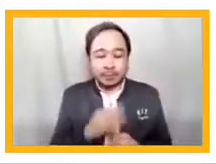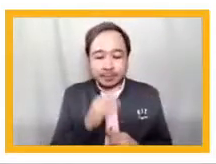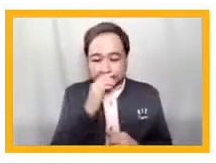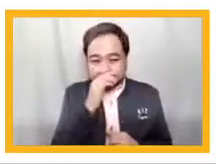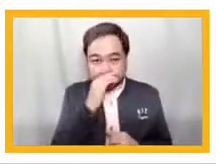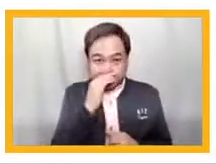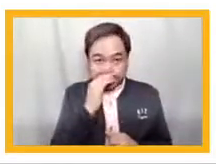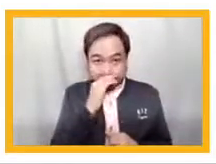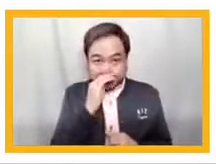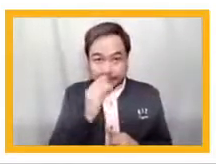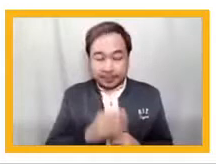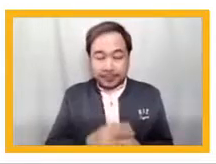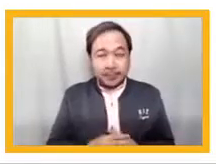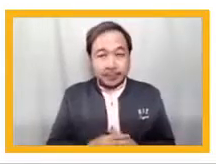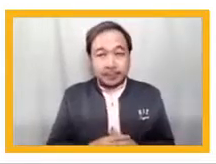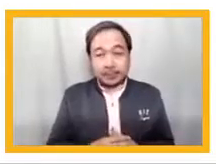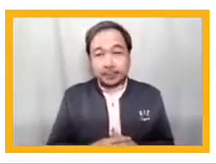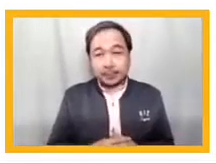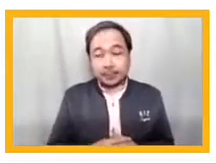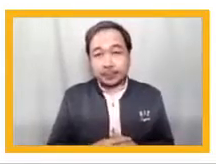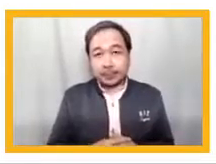Therefore, I believe